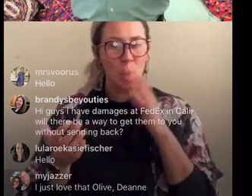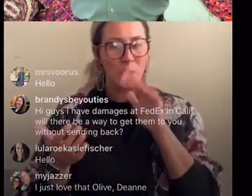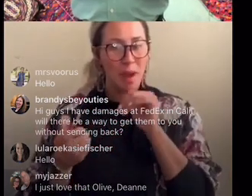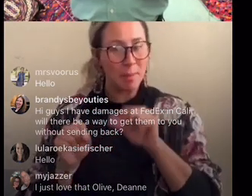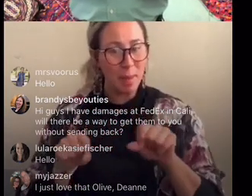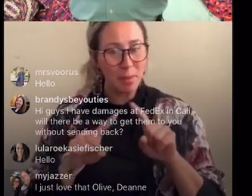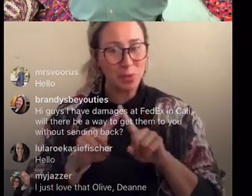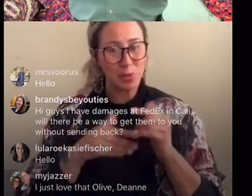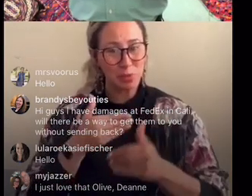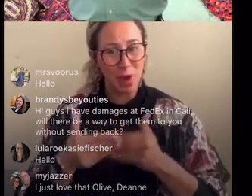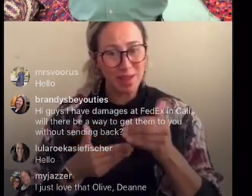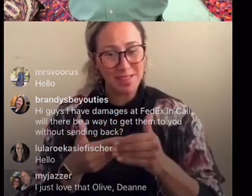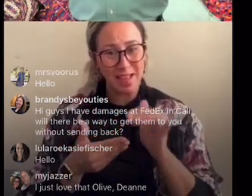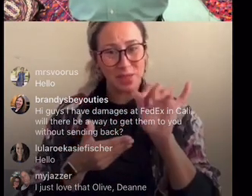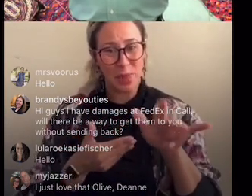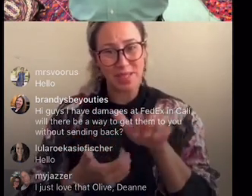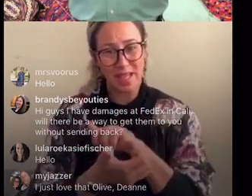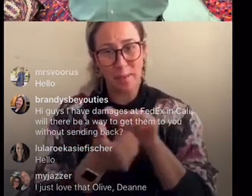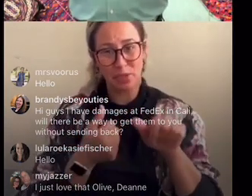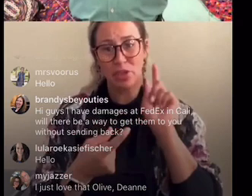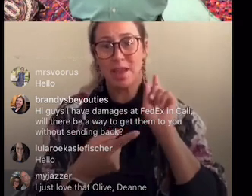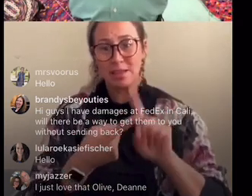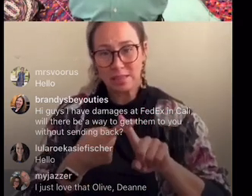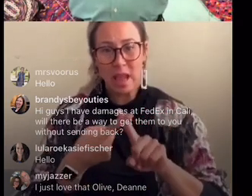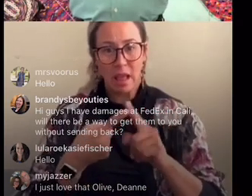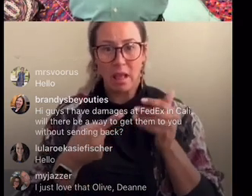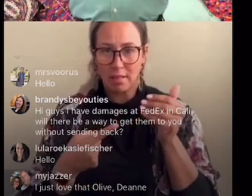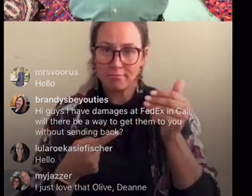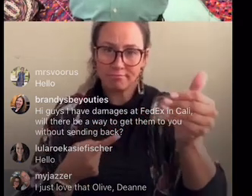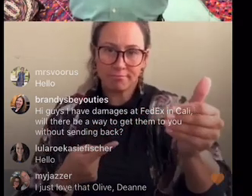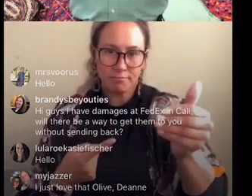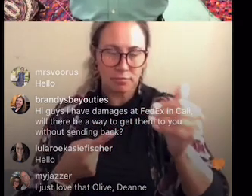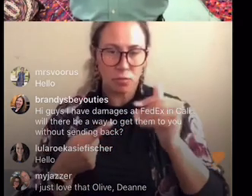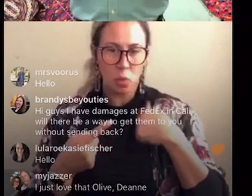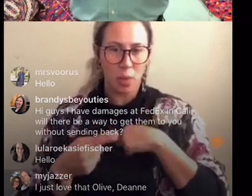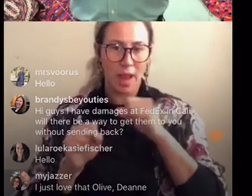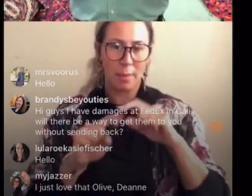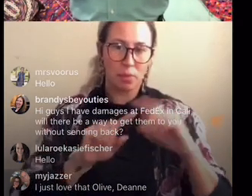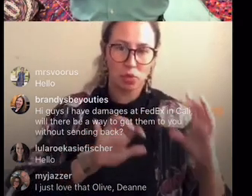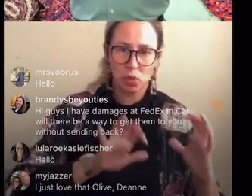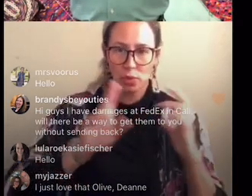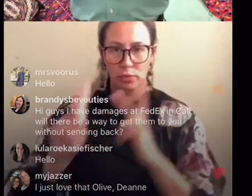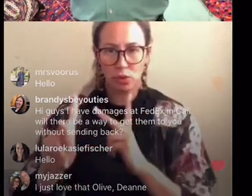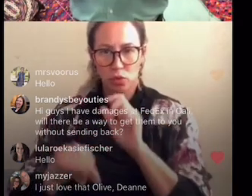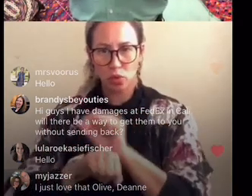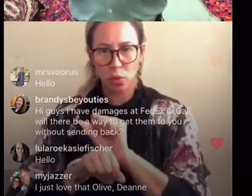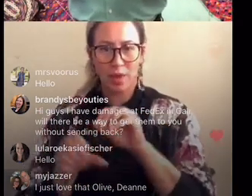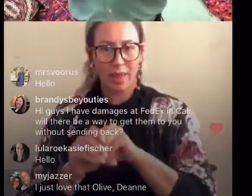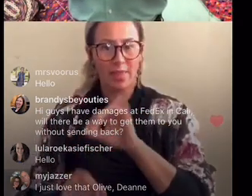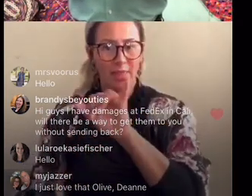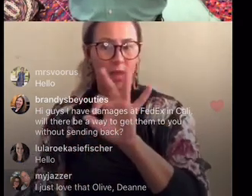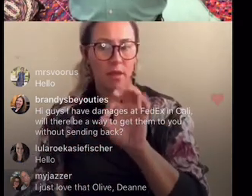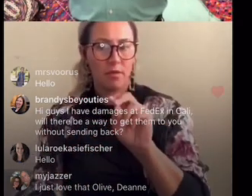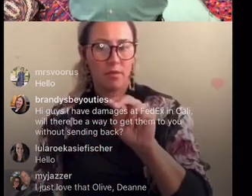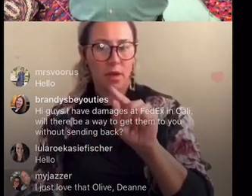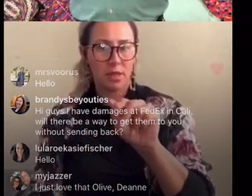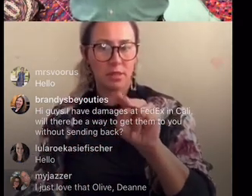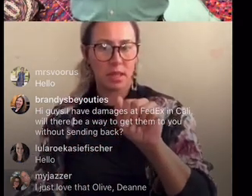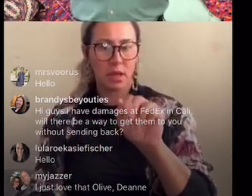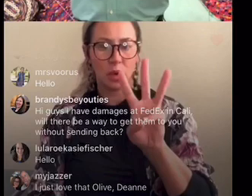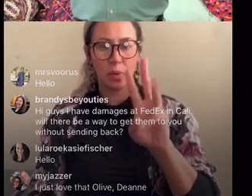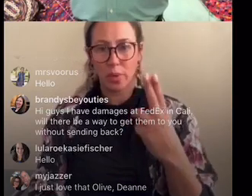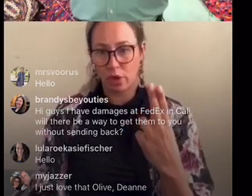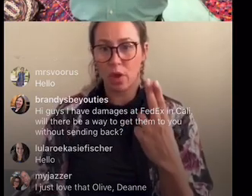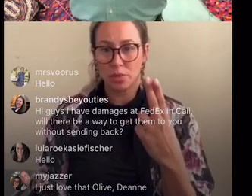processing damages until such time as we are able to return to work in the Fontana warehouse.